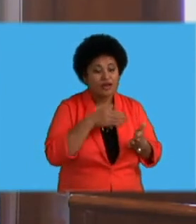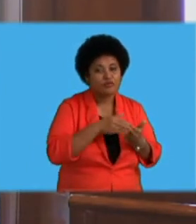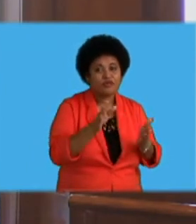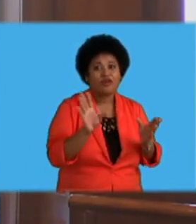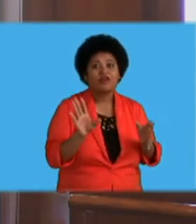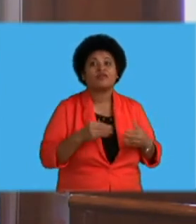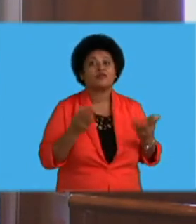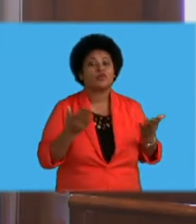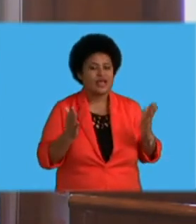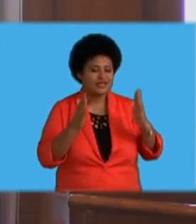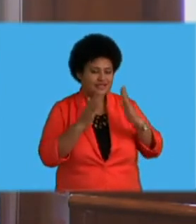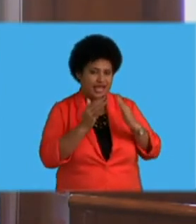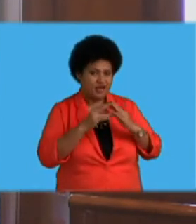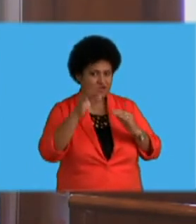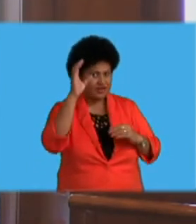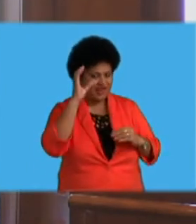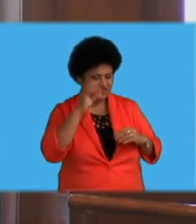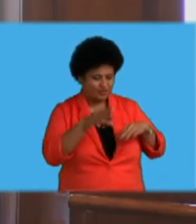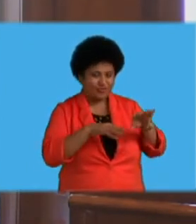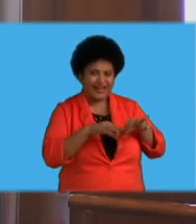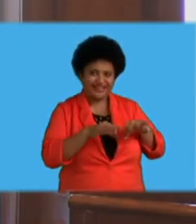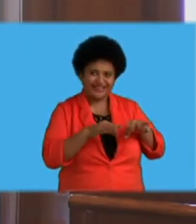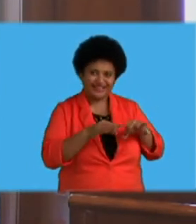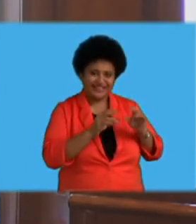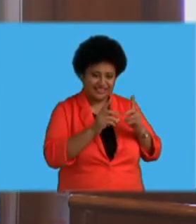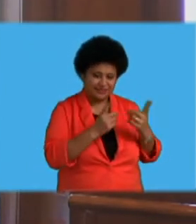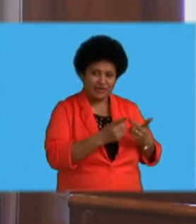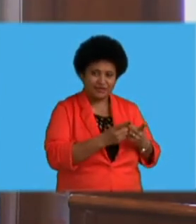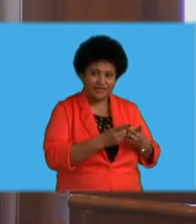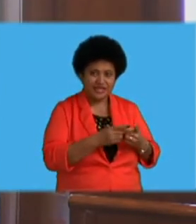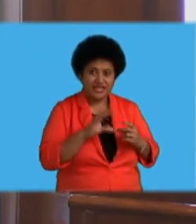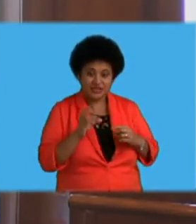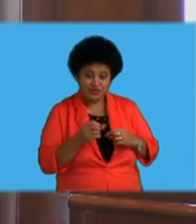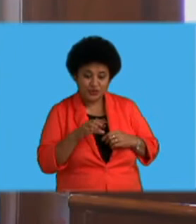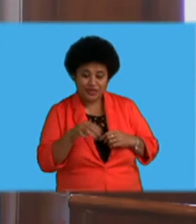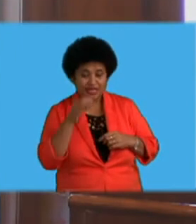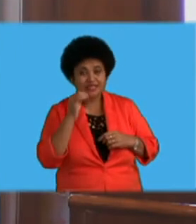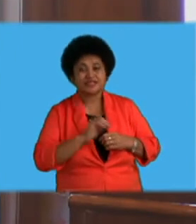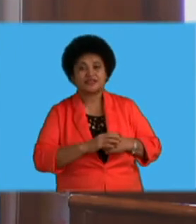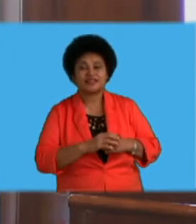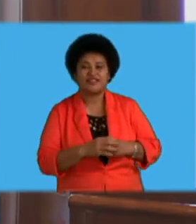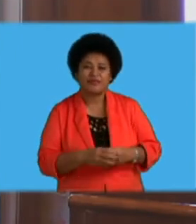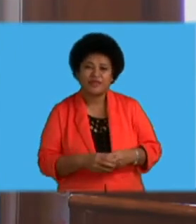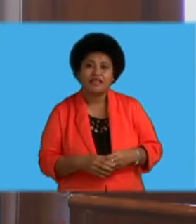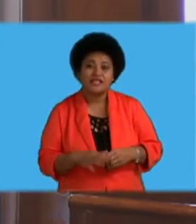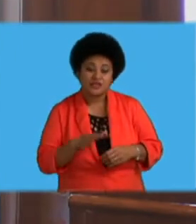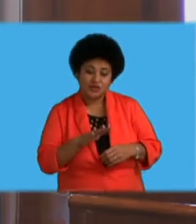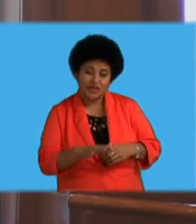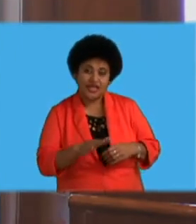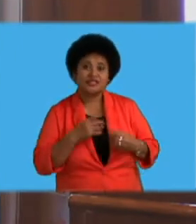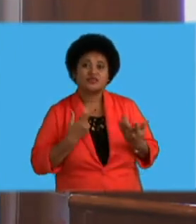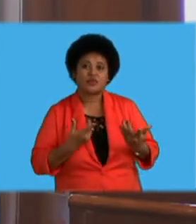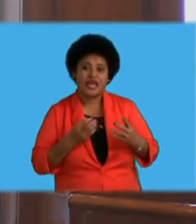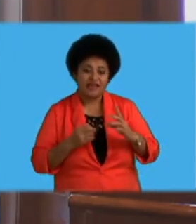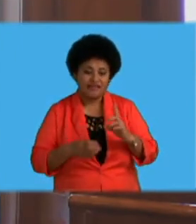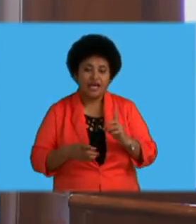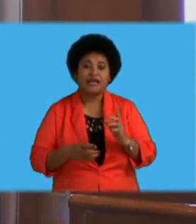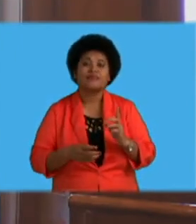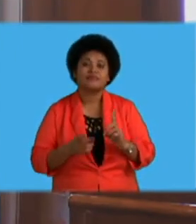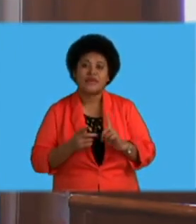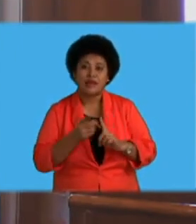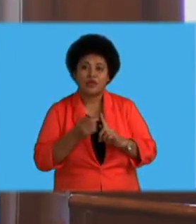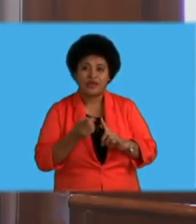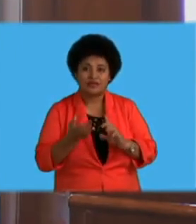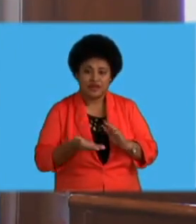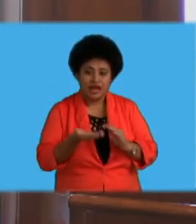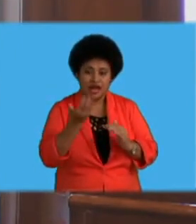Country Planning. Informal settlement subdivisions are classed as residential upgrade zones by the Department of